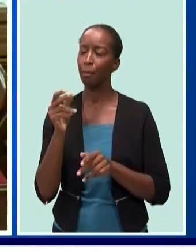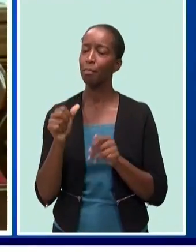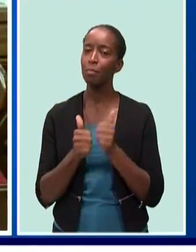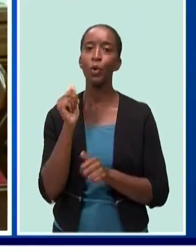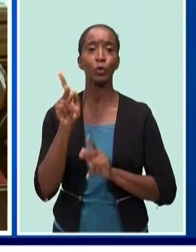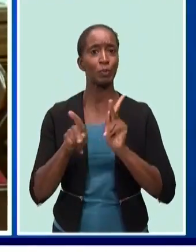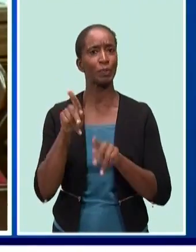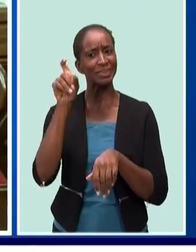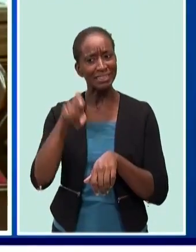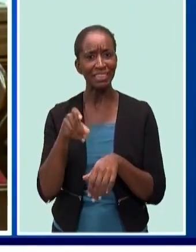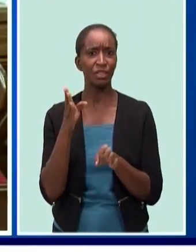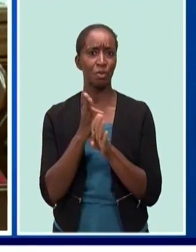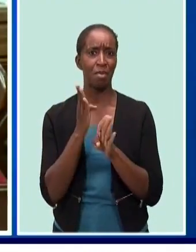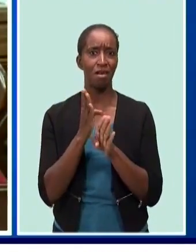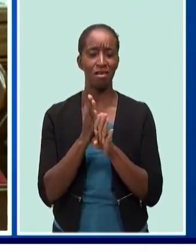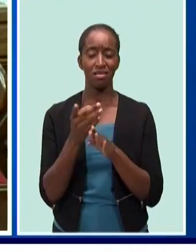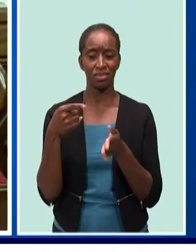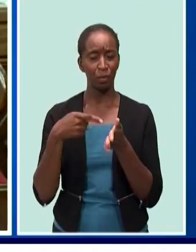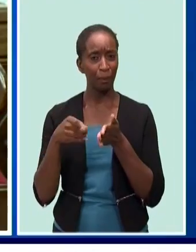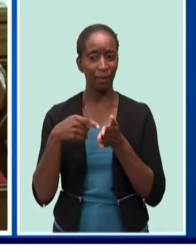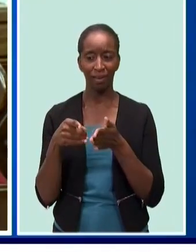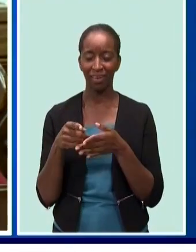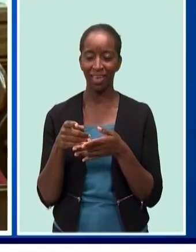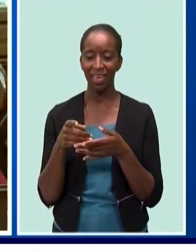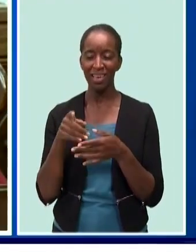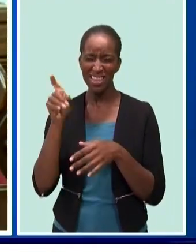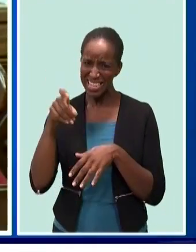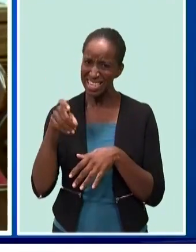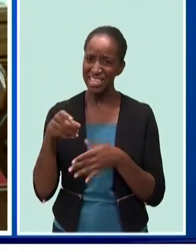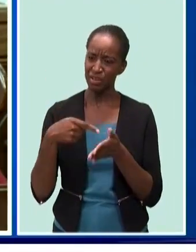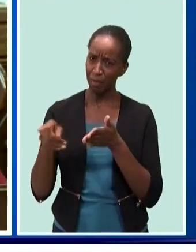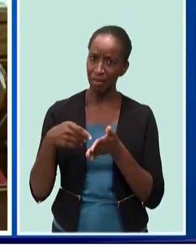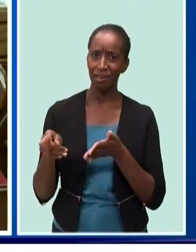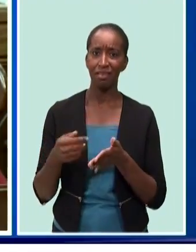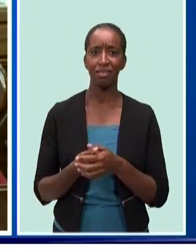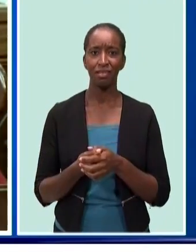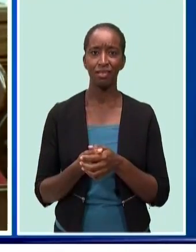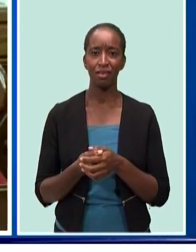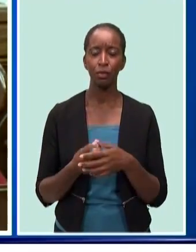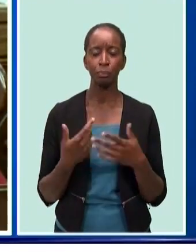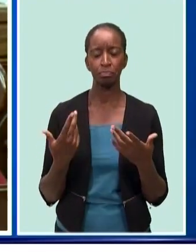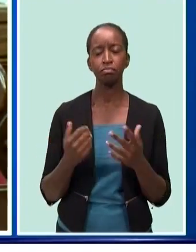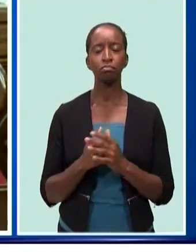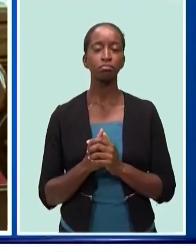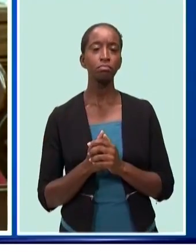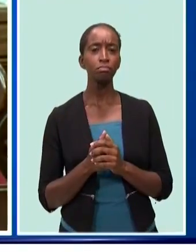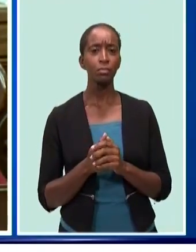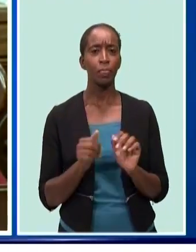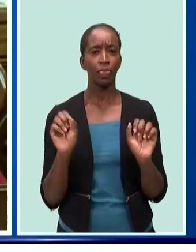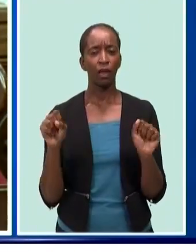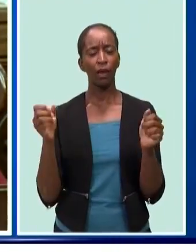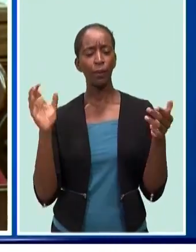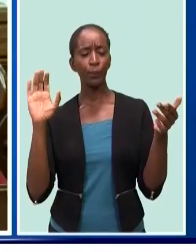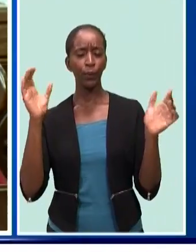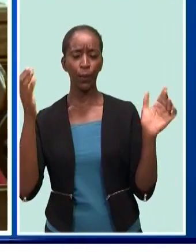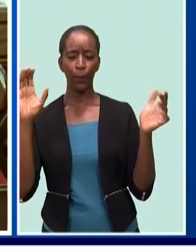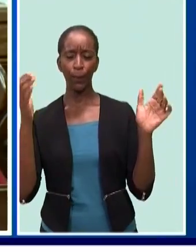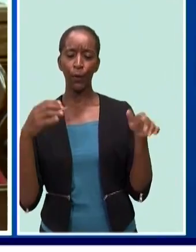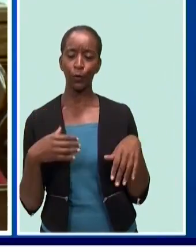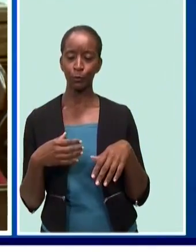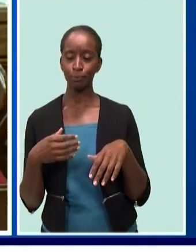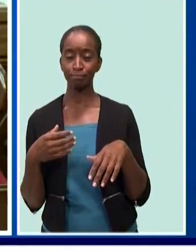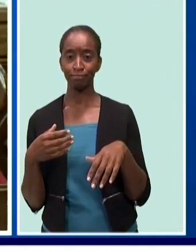cannot compare the change in costs of a Coke to the change in